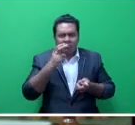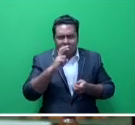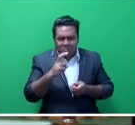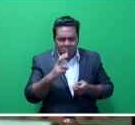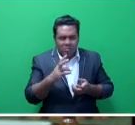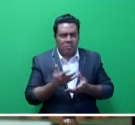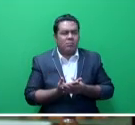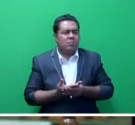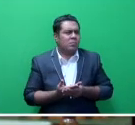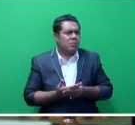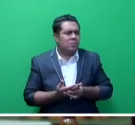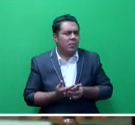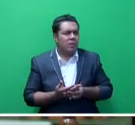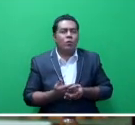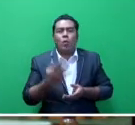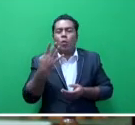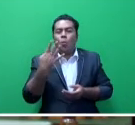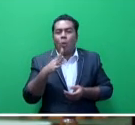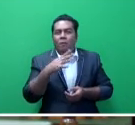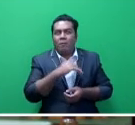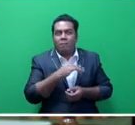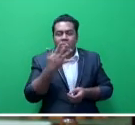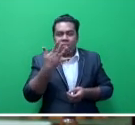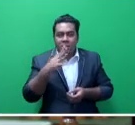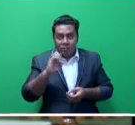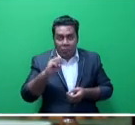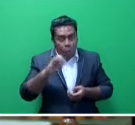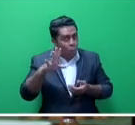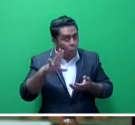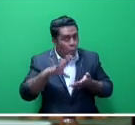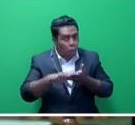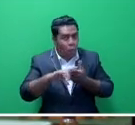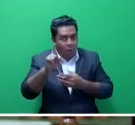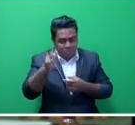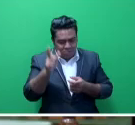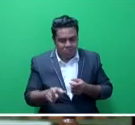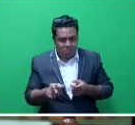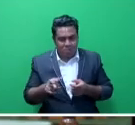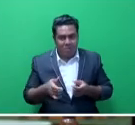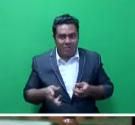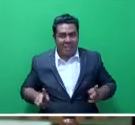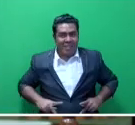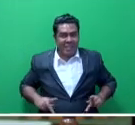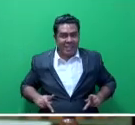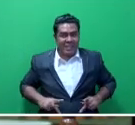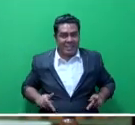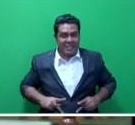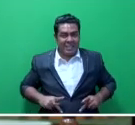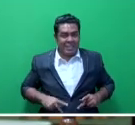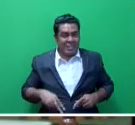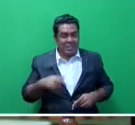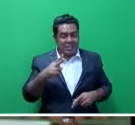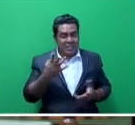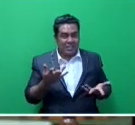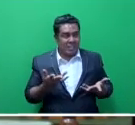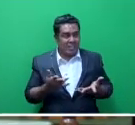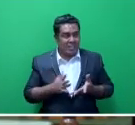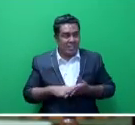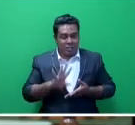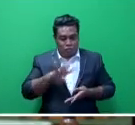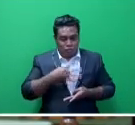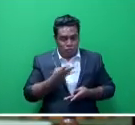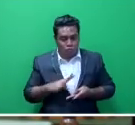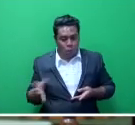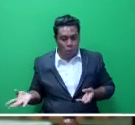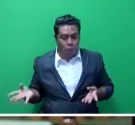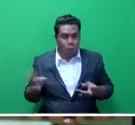centres where cost is $150 per treatment, this would effectively mean that the patient will pay no cost. However, we'll be extending it to